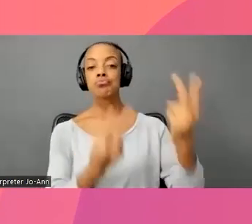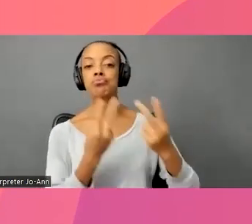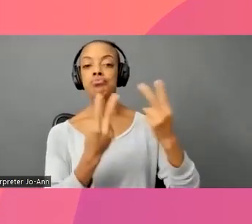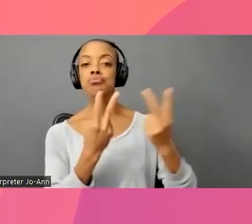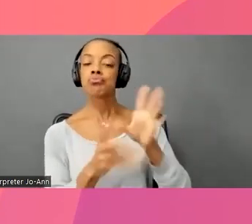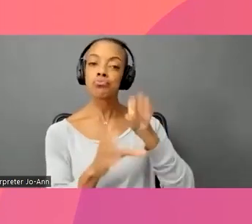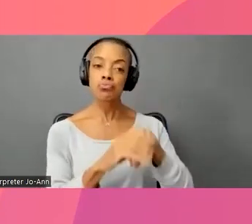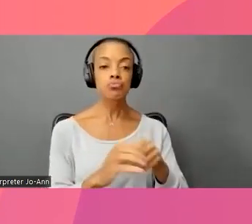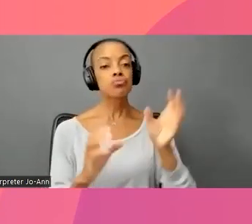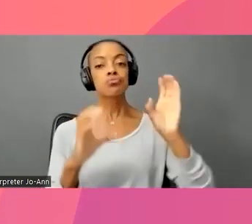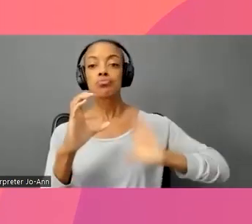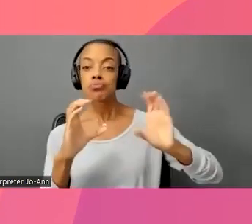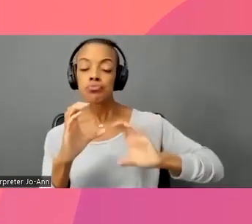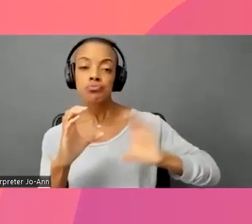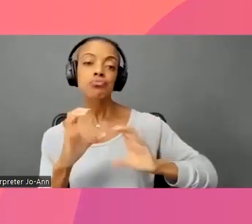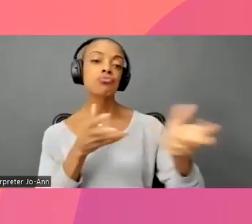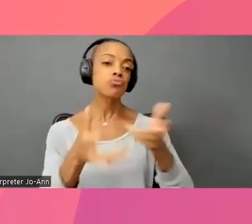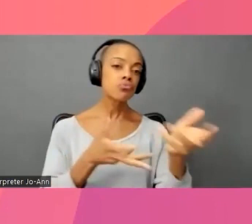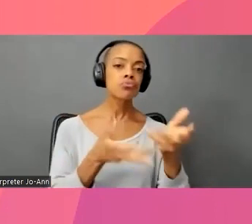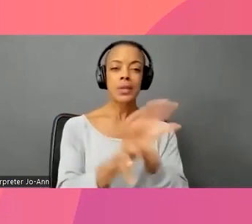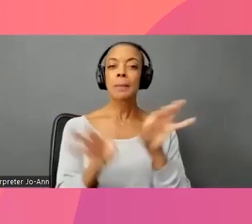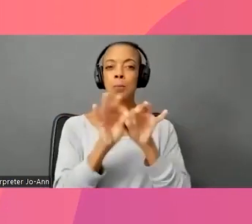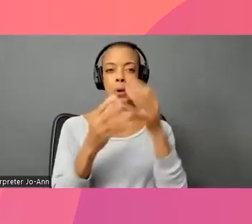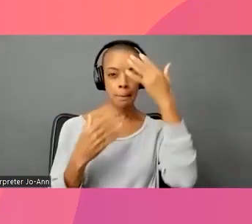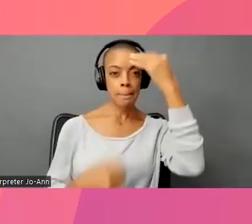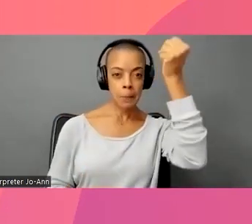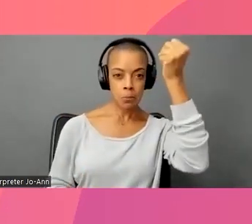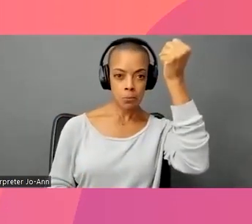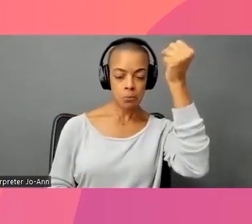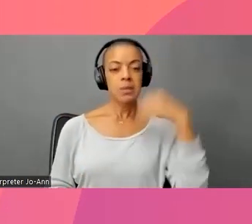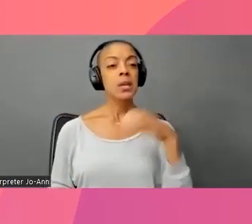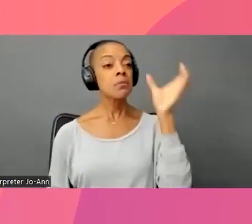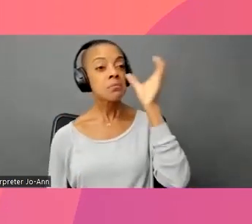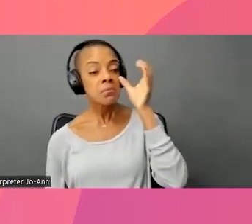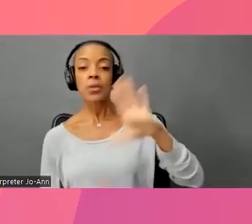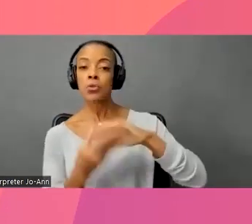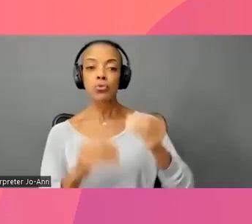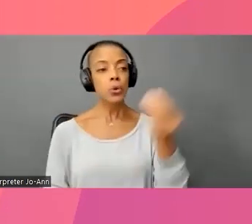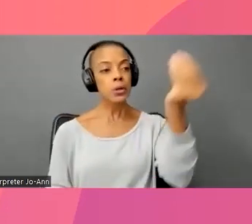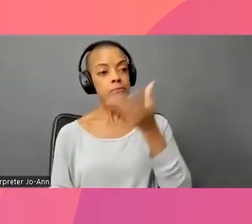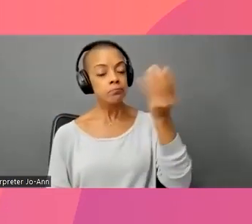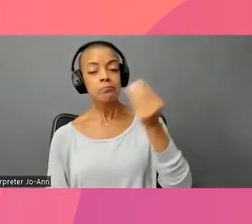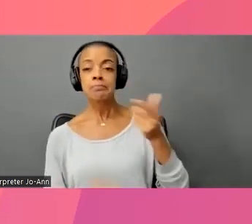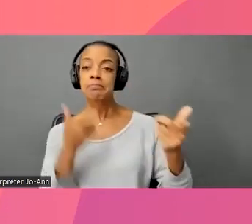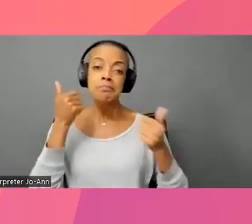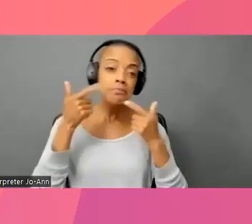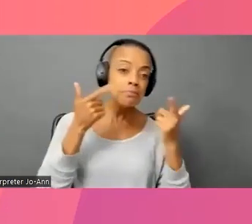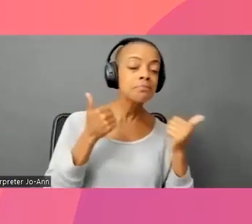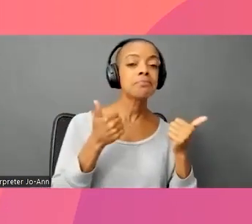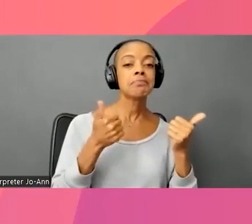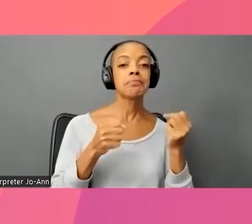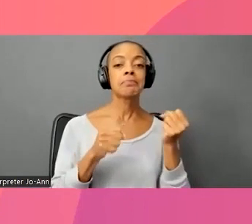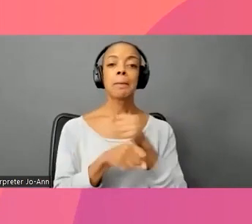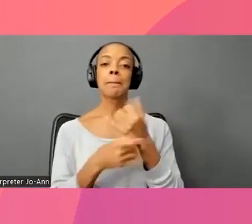having conversations about important memories. I would listen to their stories, laugh with them, play card games,